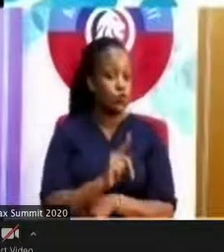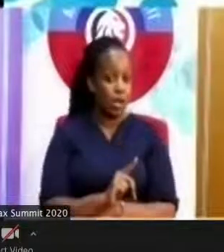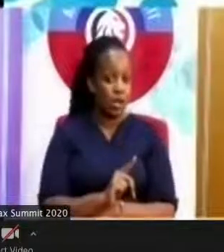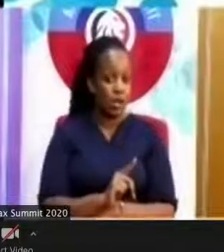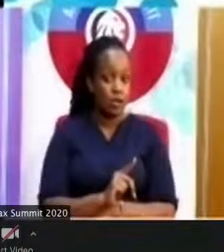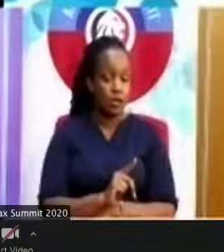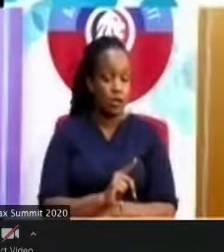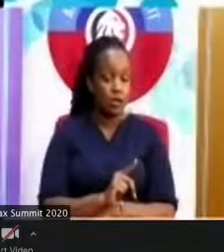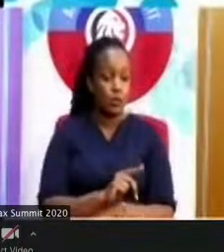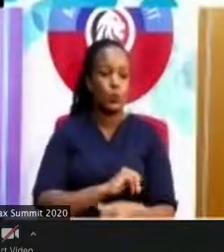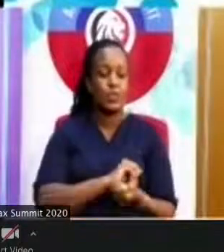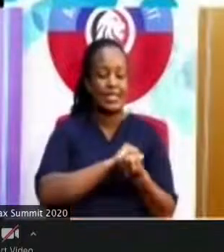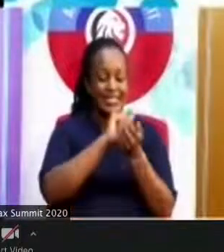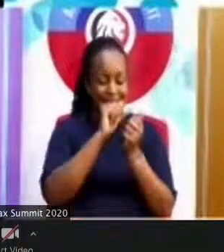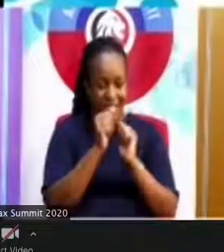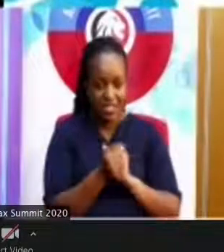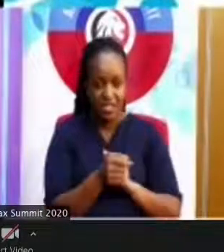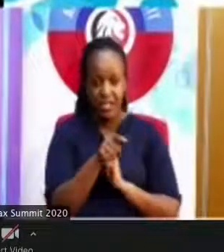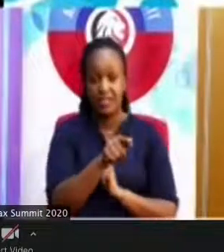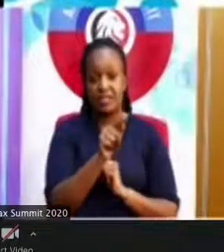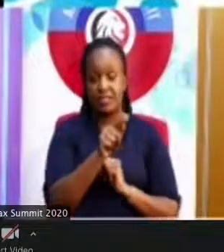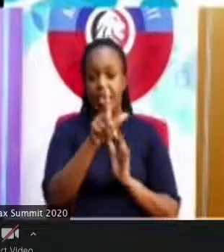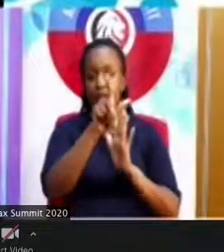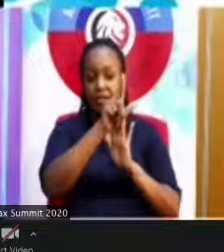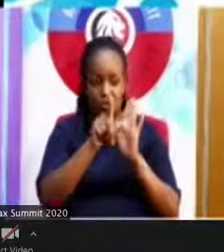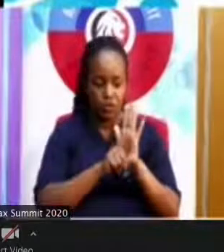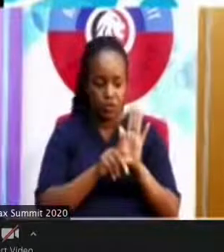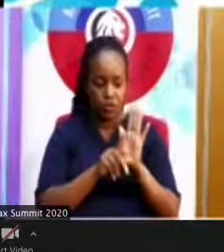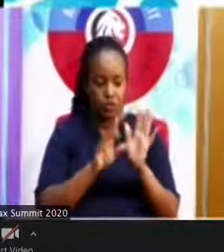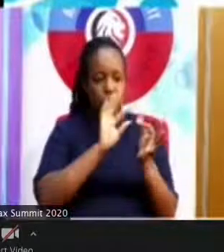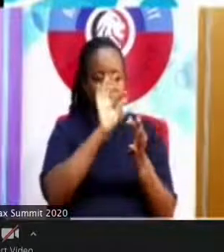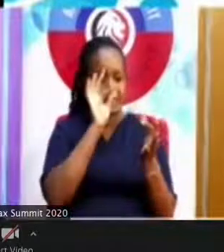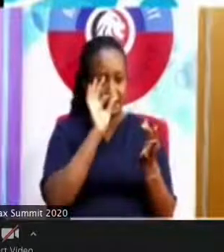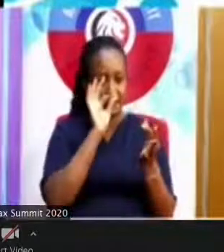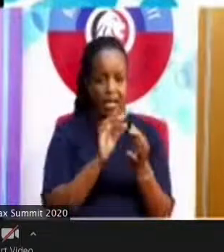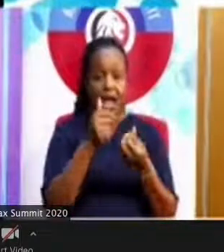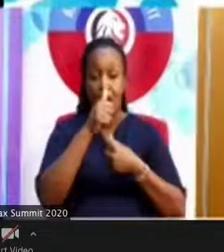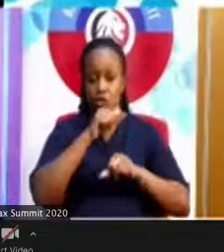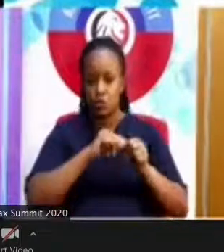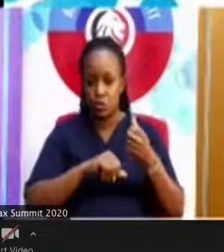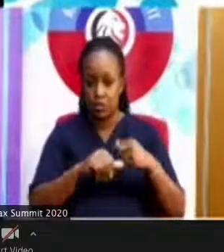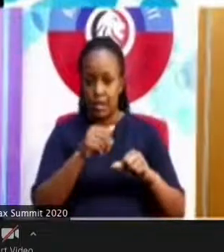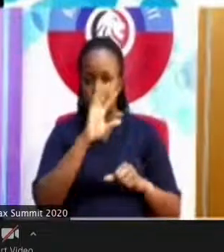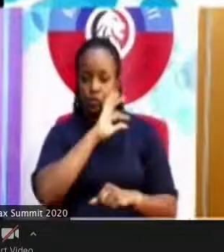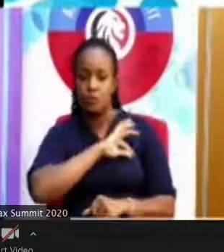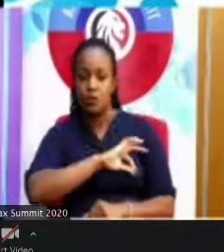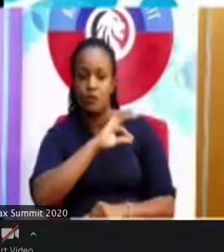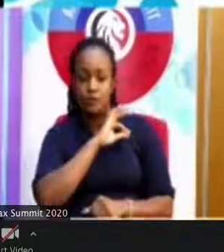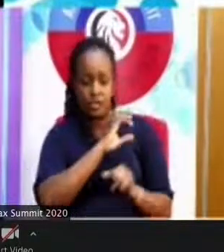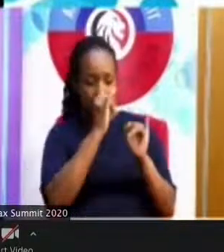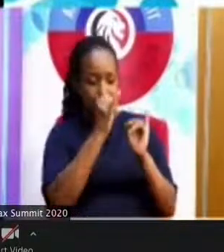these lessons into specific action and to profits in the future?